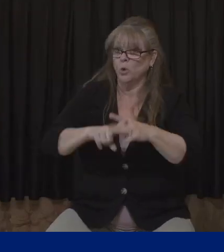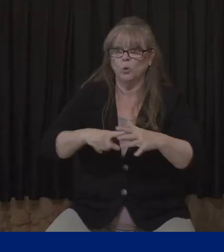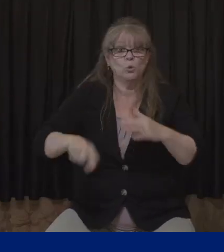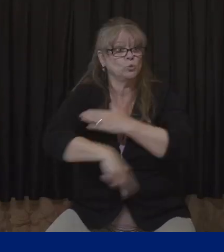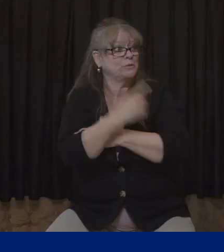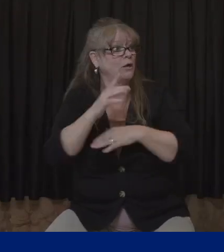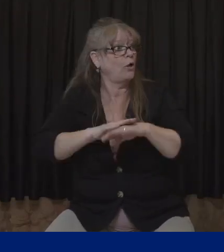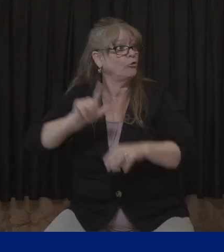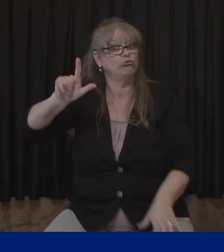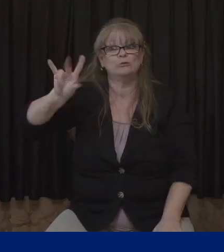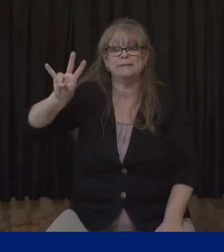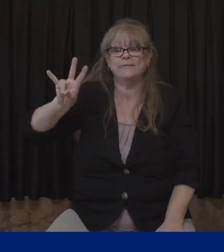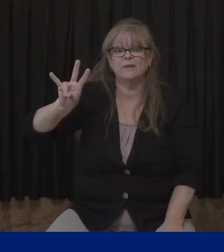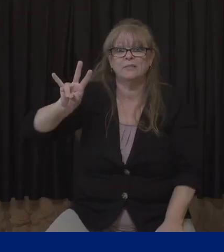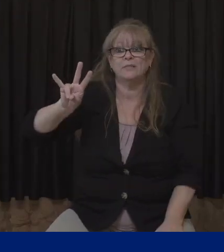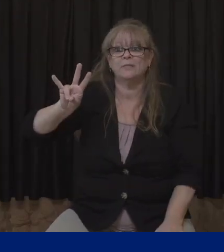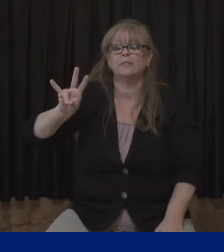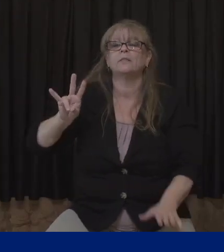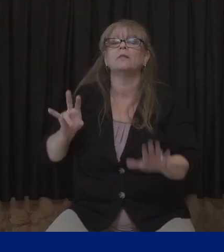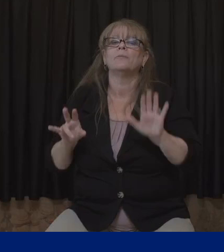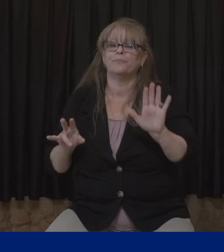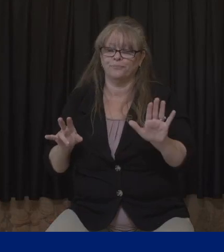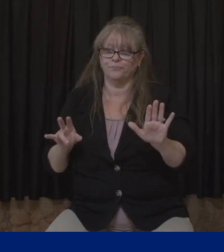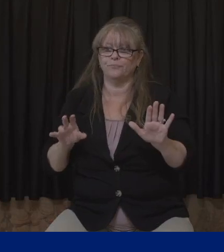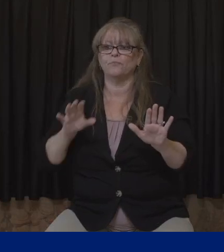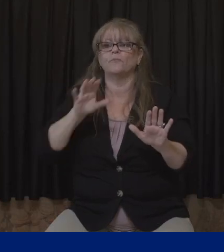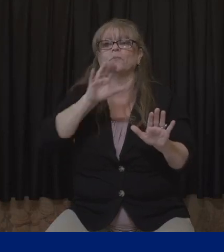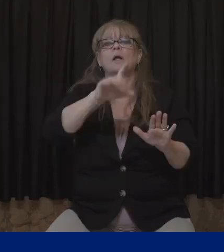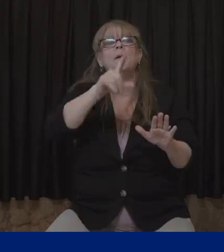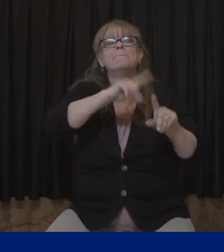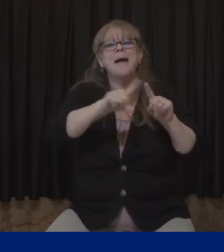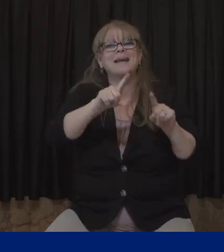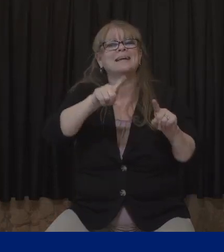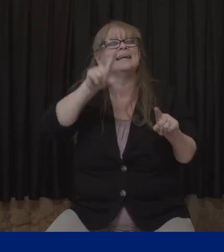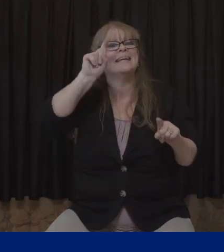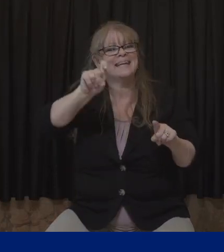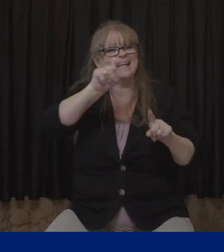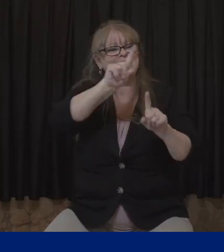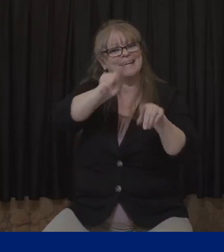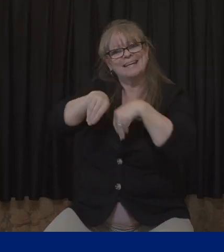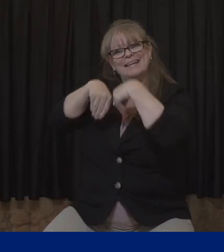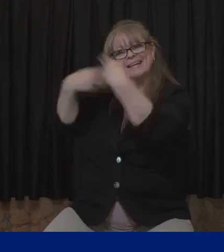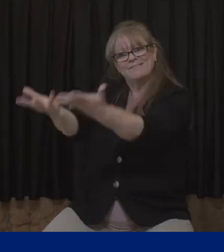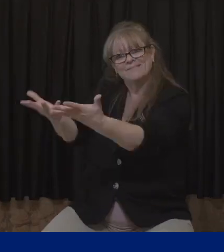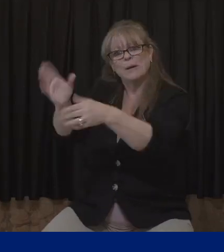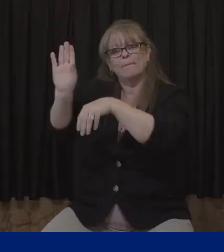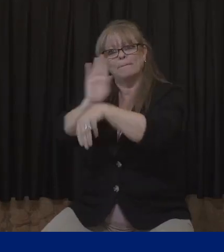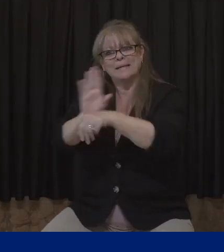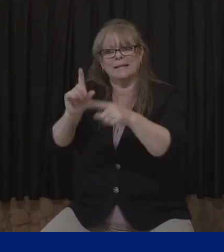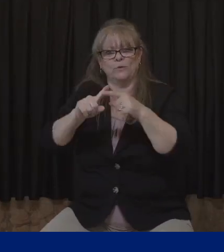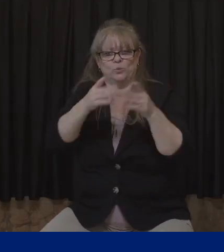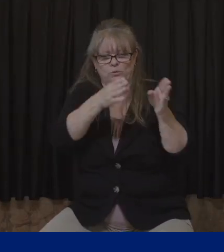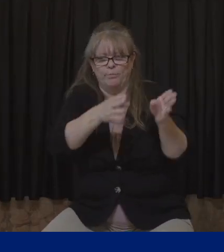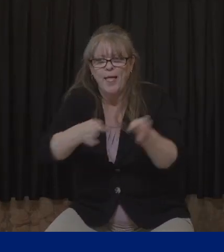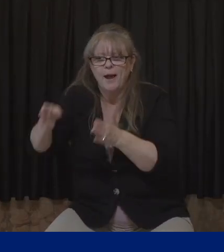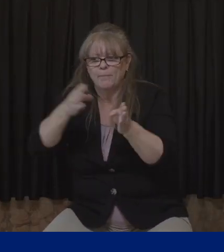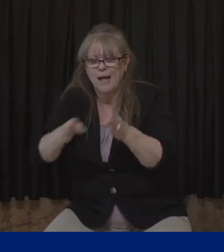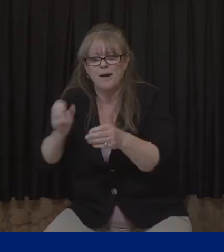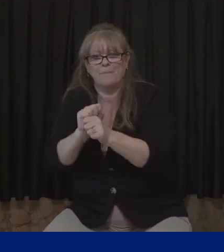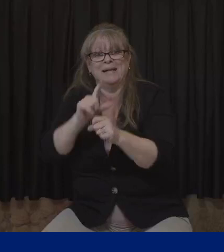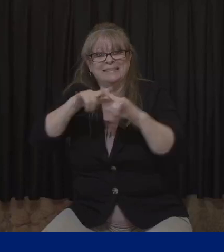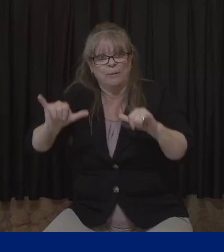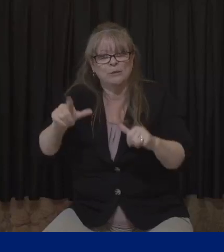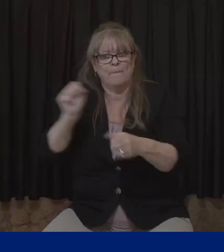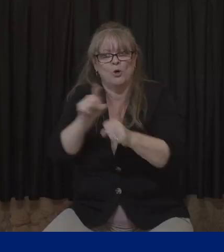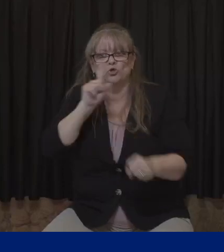open? It's because they need the time to implement these measures before they open their doors to the public and their workers in a greater way. So retail stores